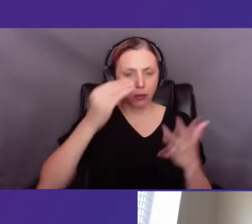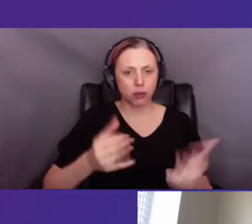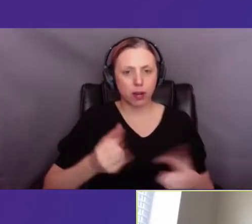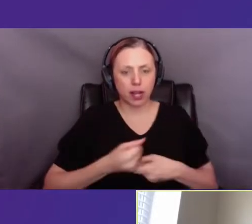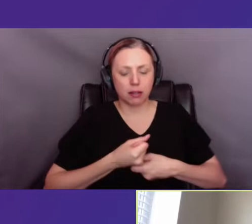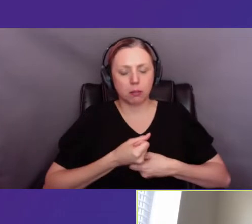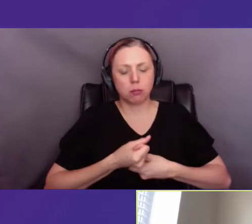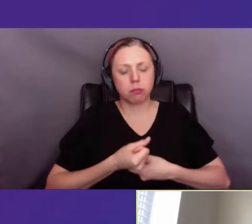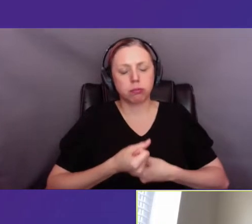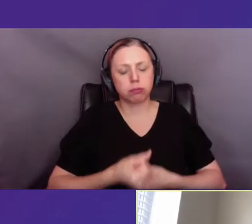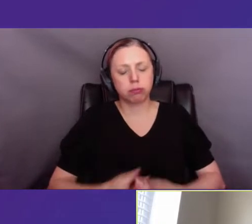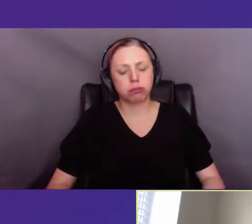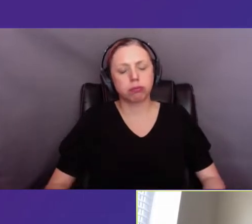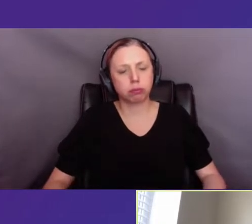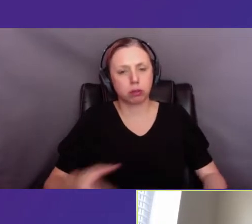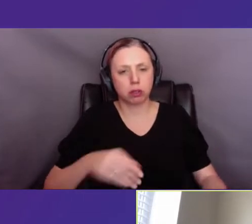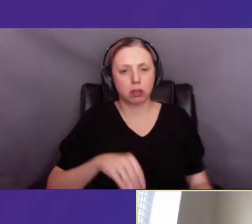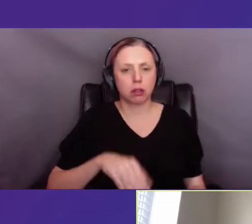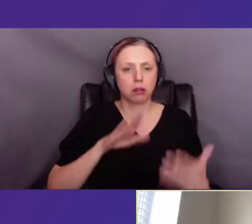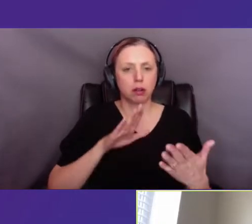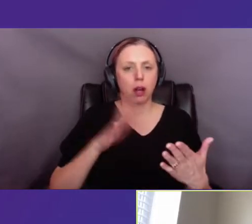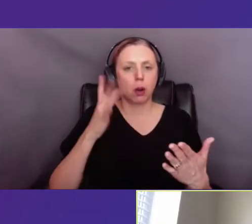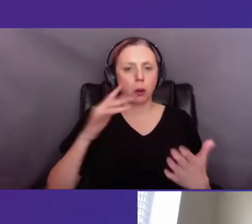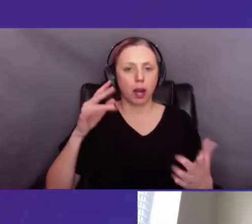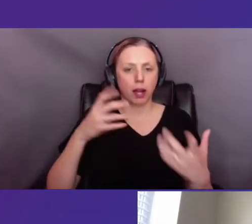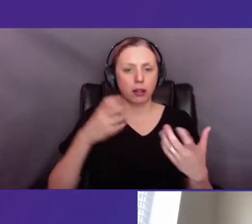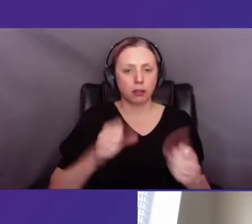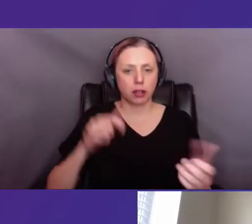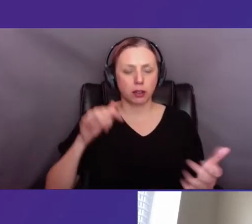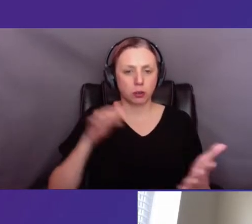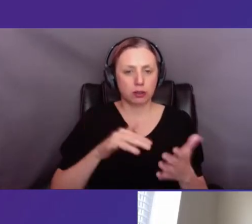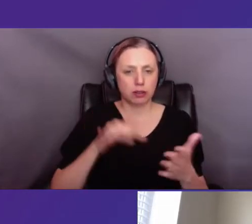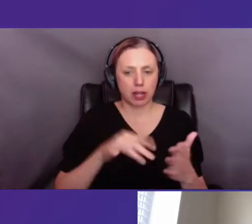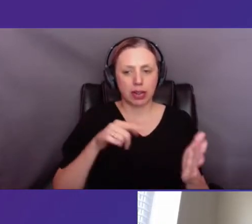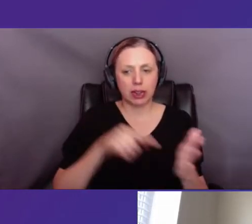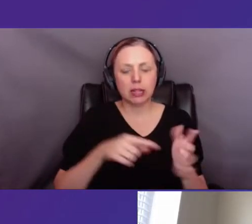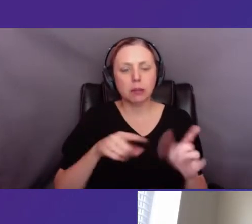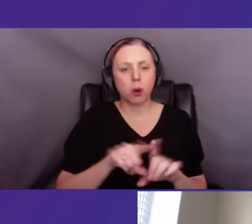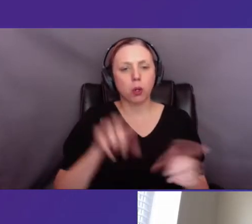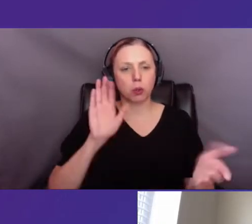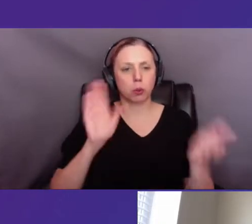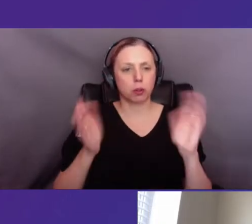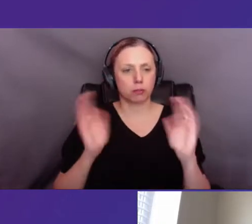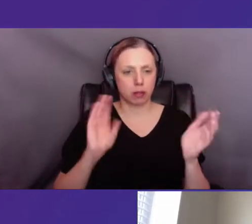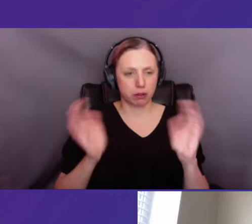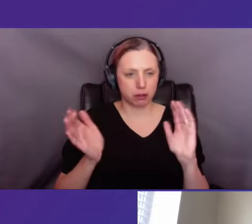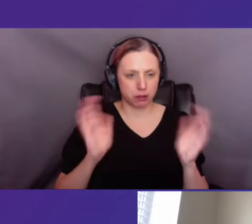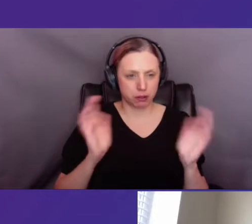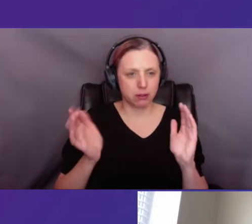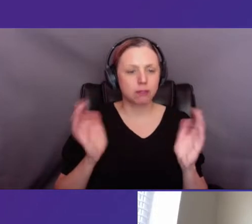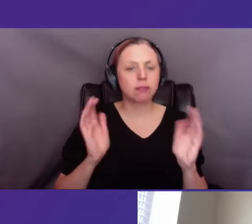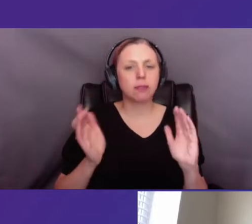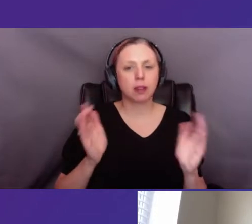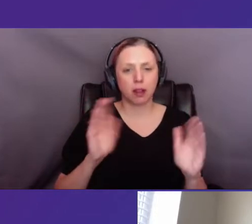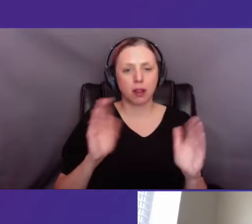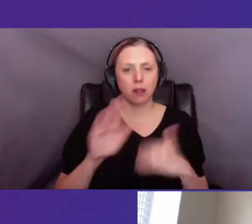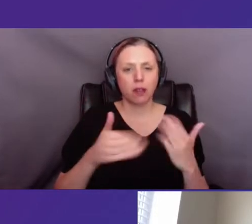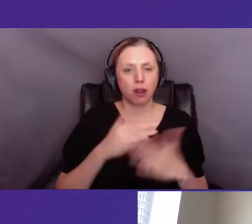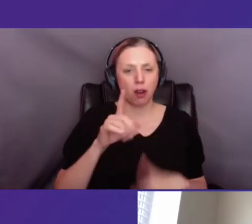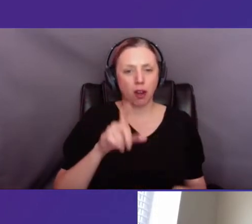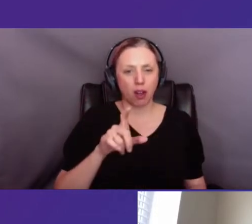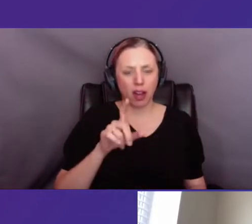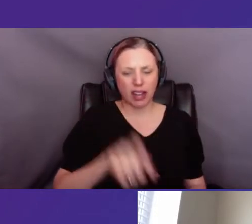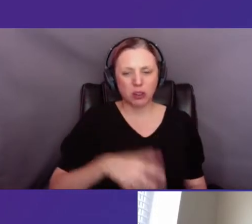face as trying to study this, and also the thing of comparison that they've all had to go through pretty